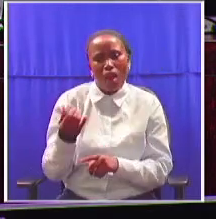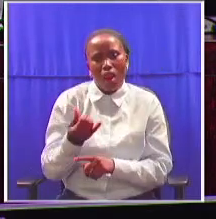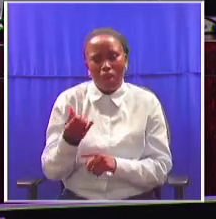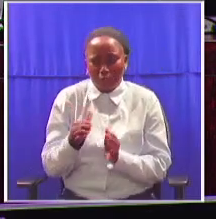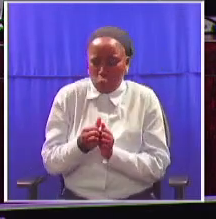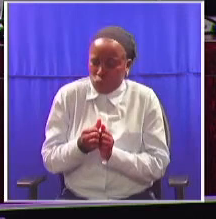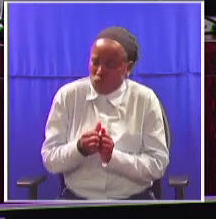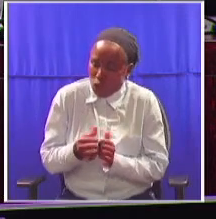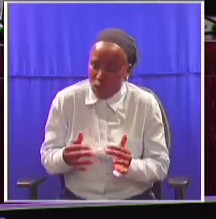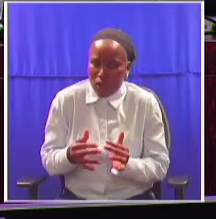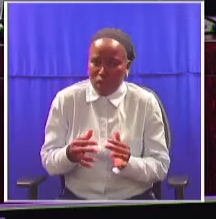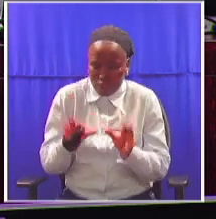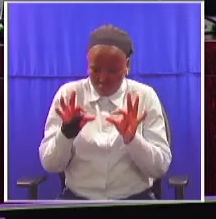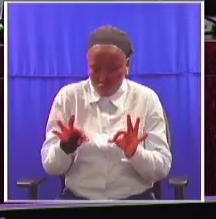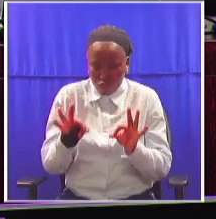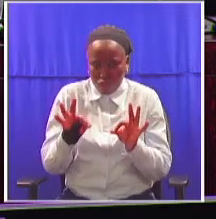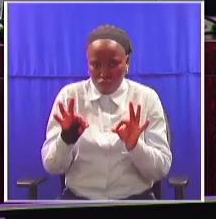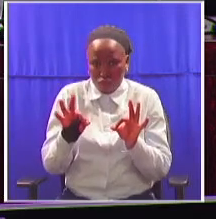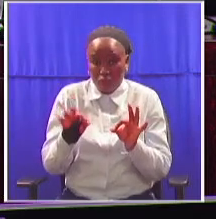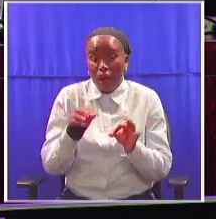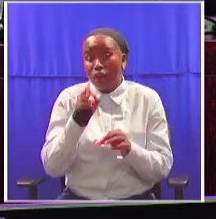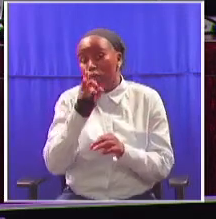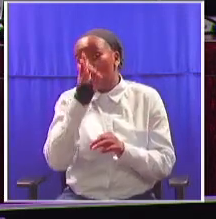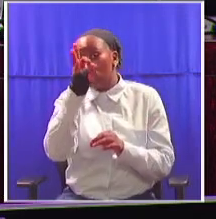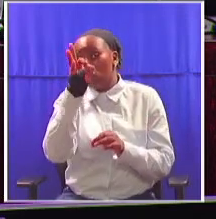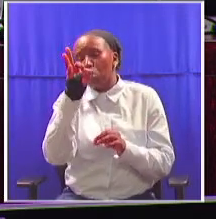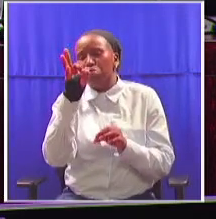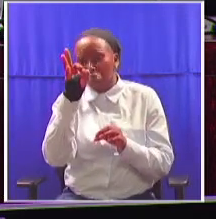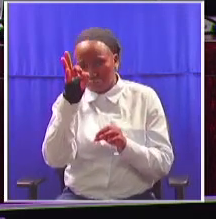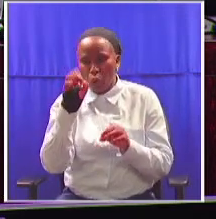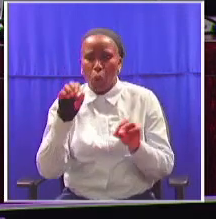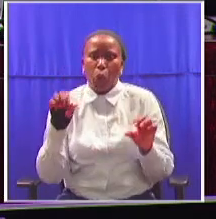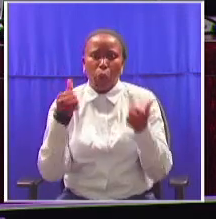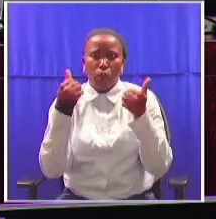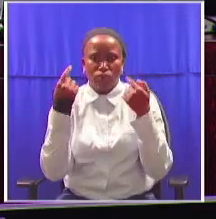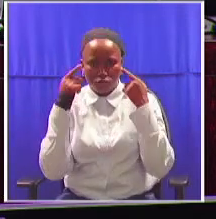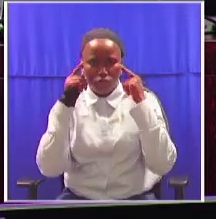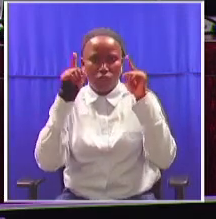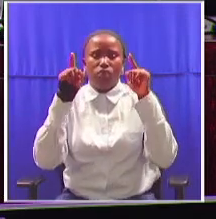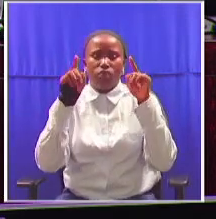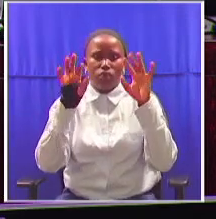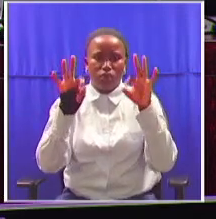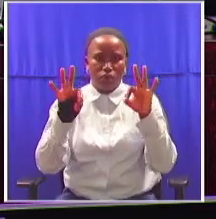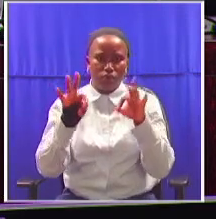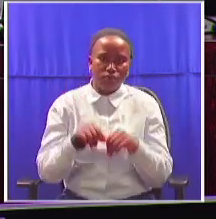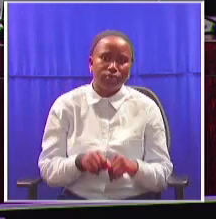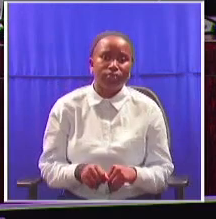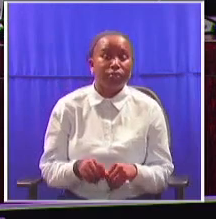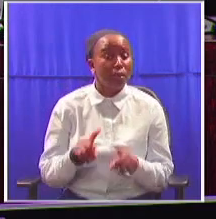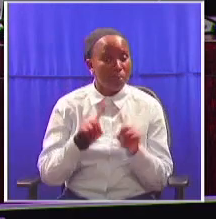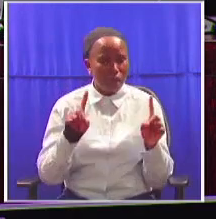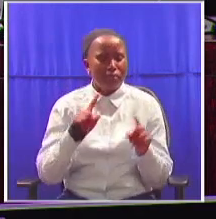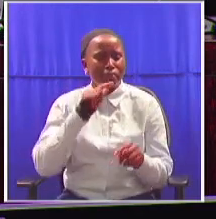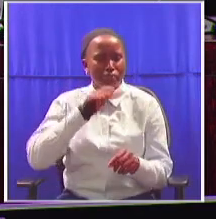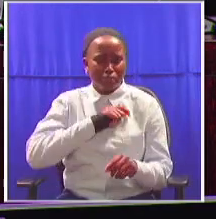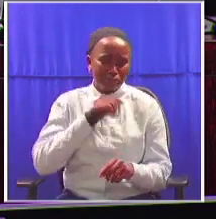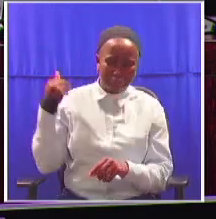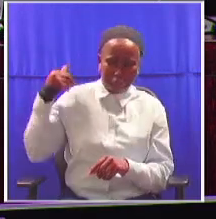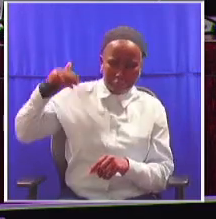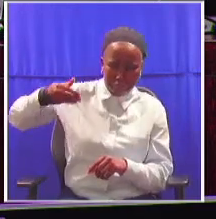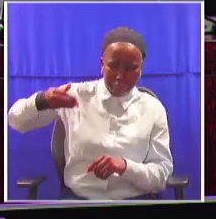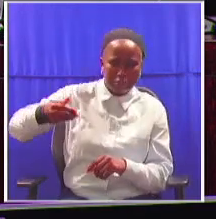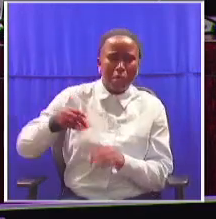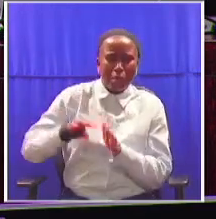lies ahead. What I can say, though, is that progress is being made on a number